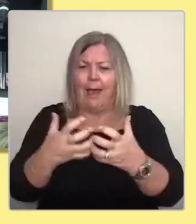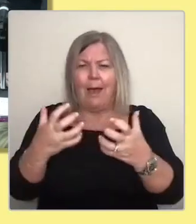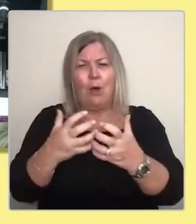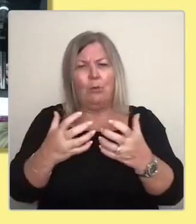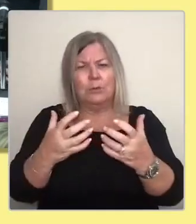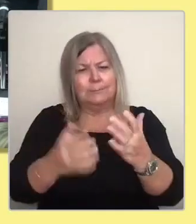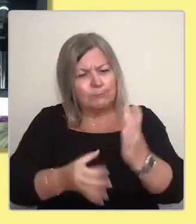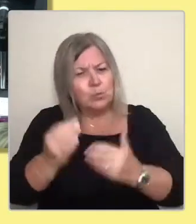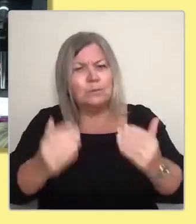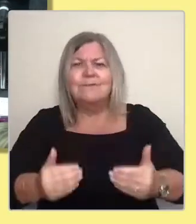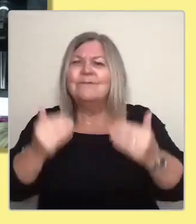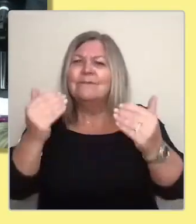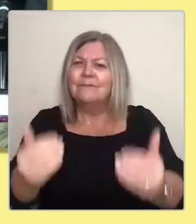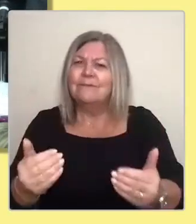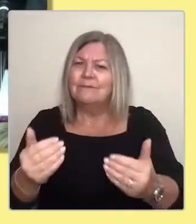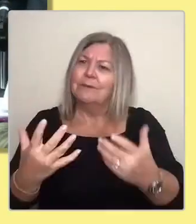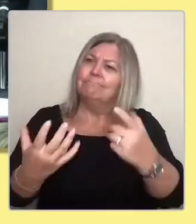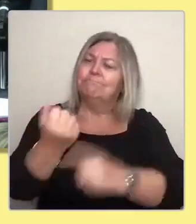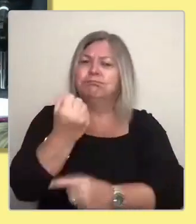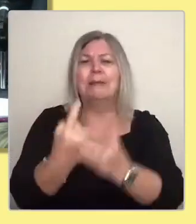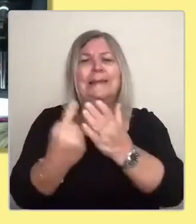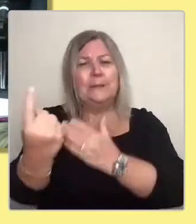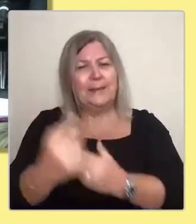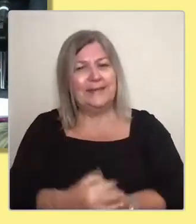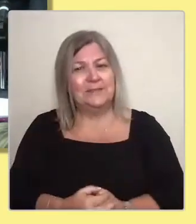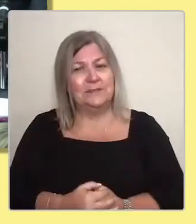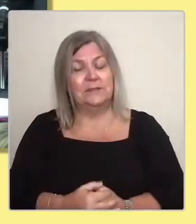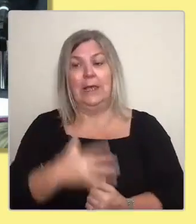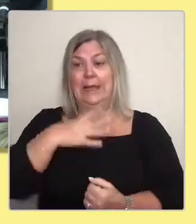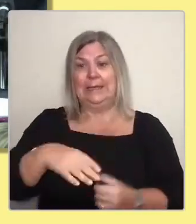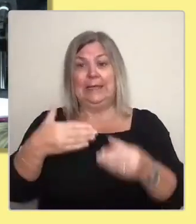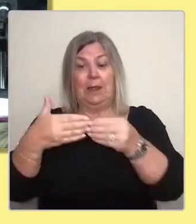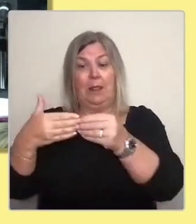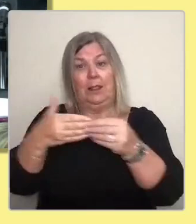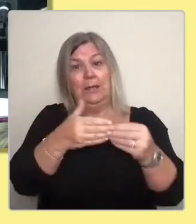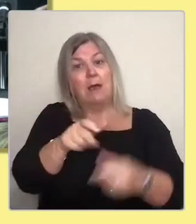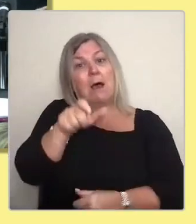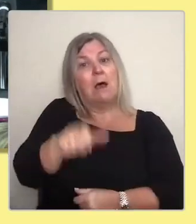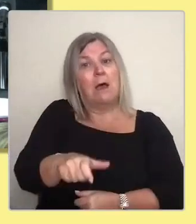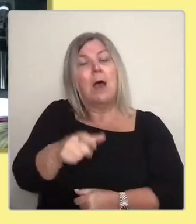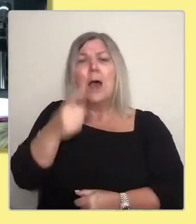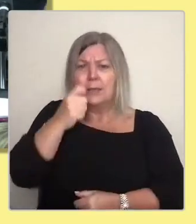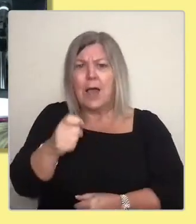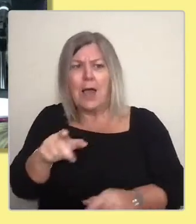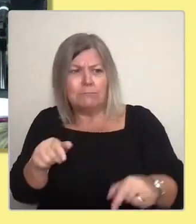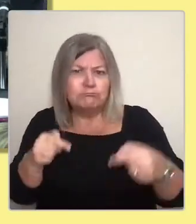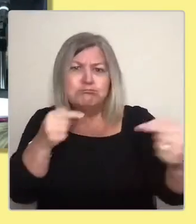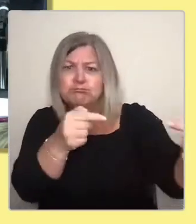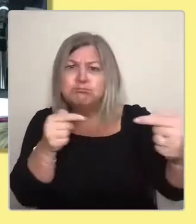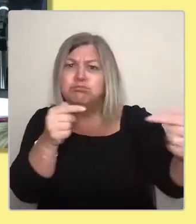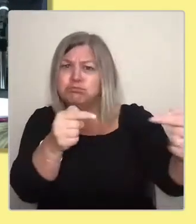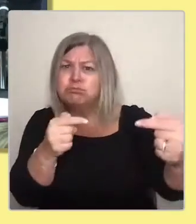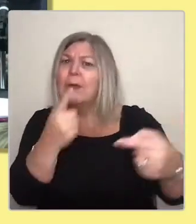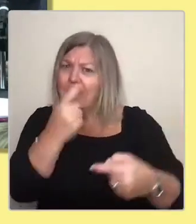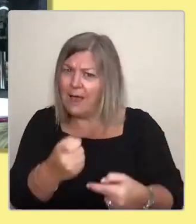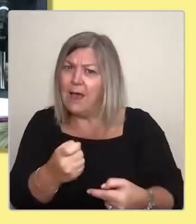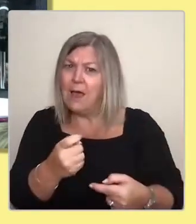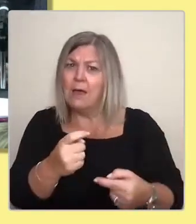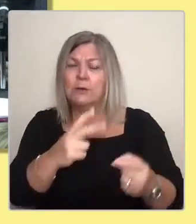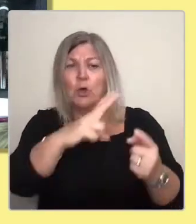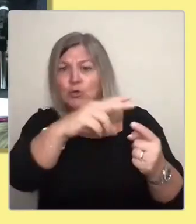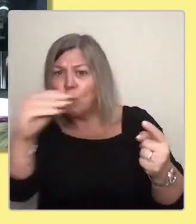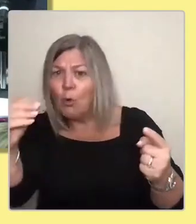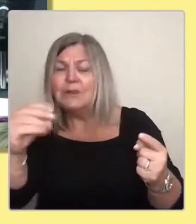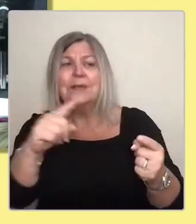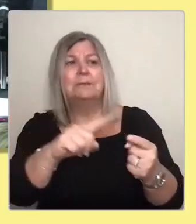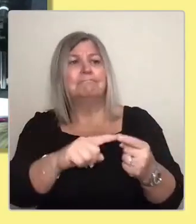to do that, I think we need a leader who can take the fight to the opposition, who can take the Tories on, who can take Labour on,